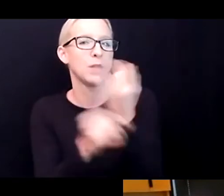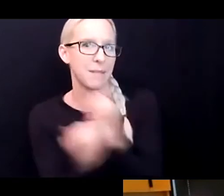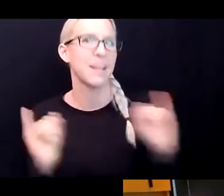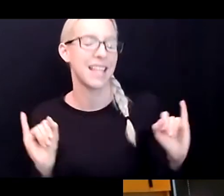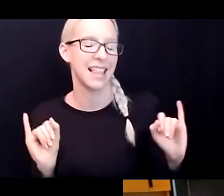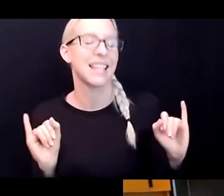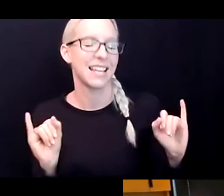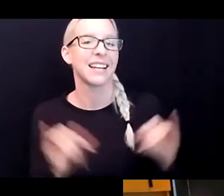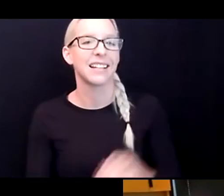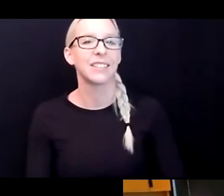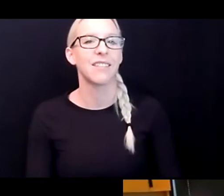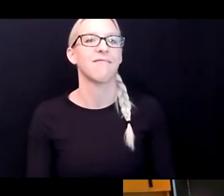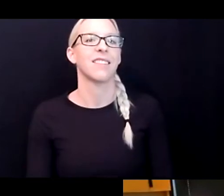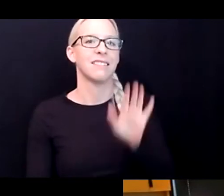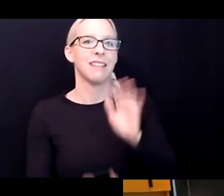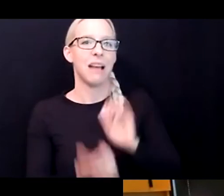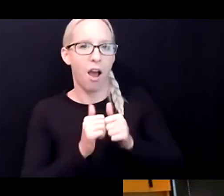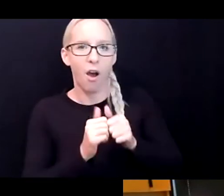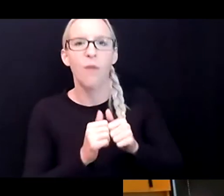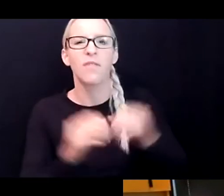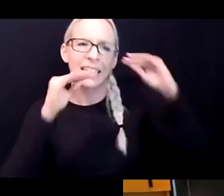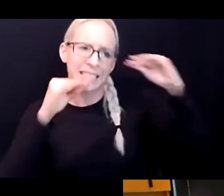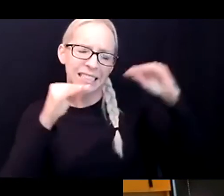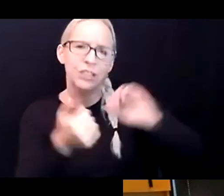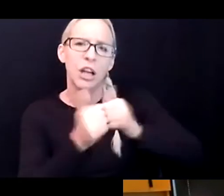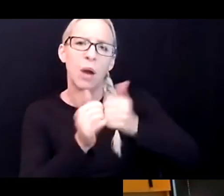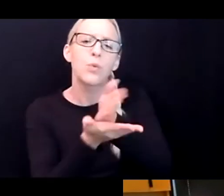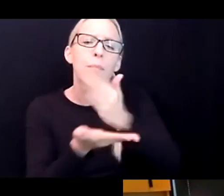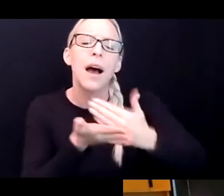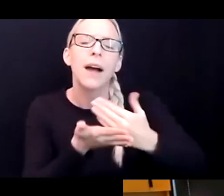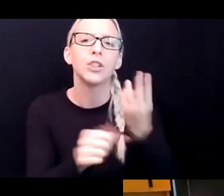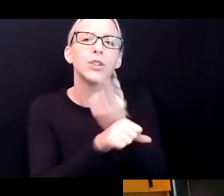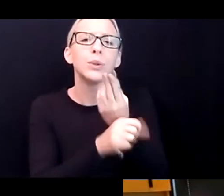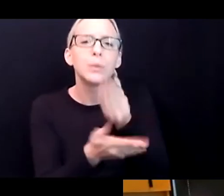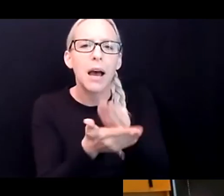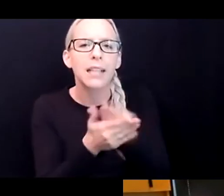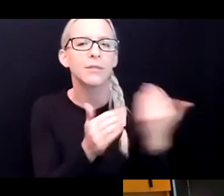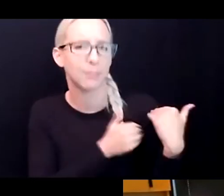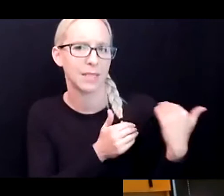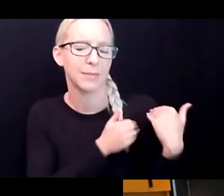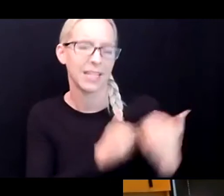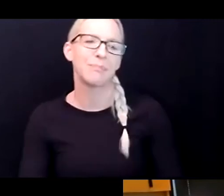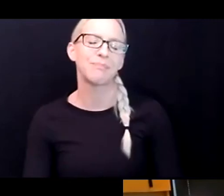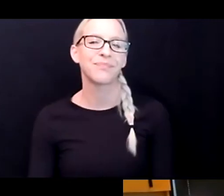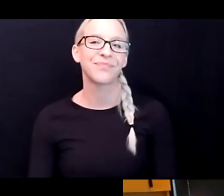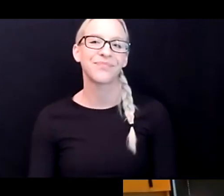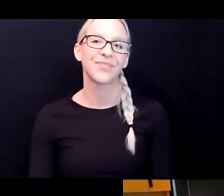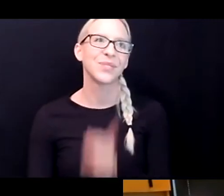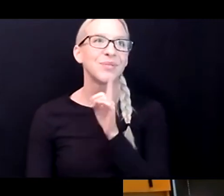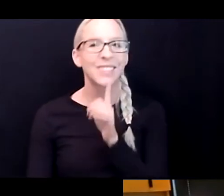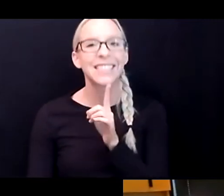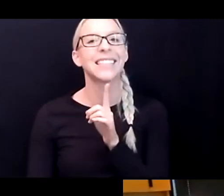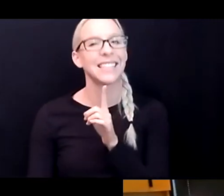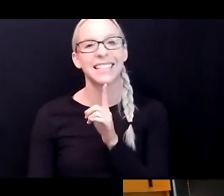that that's how they're teaching their children how to budget and how to, really make sure that